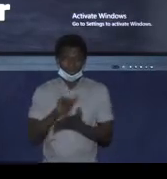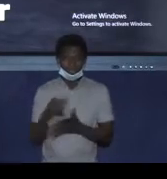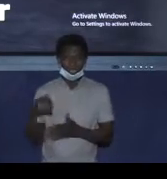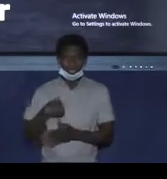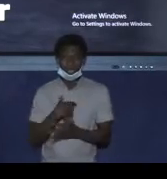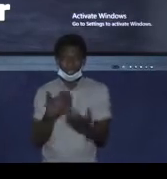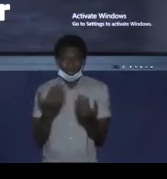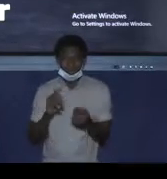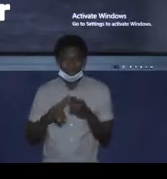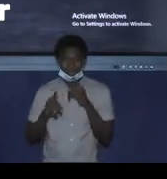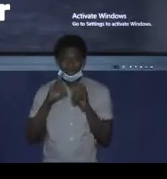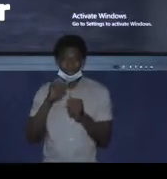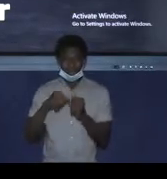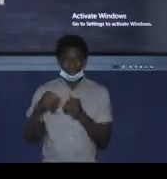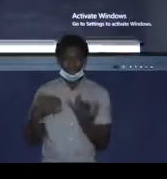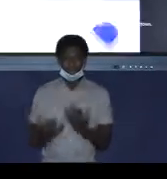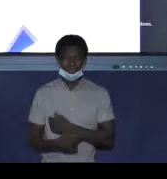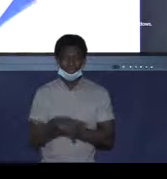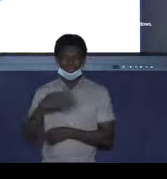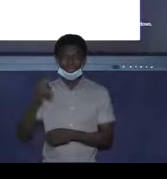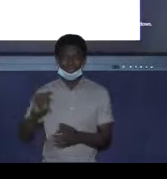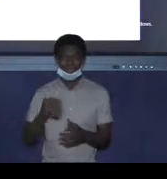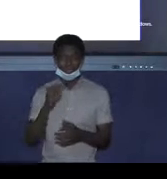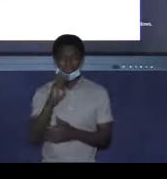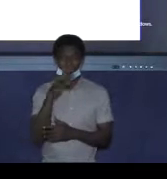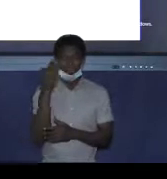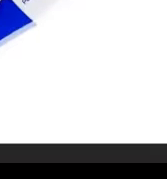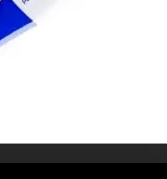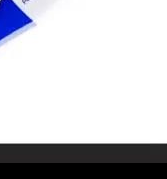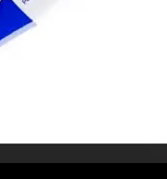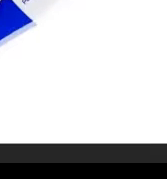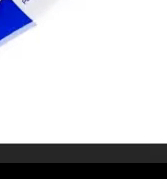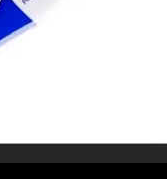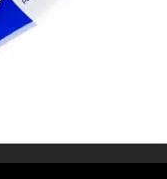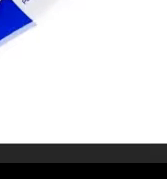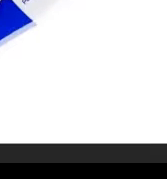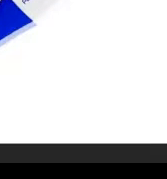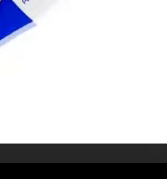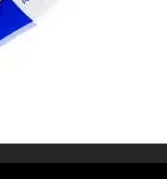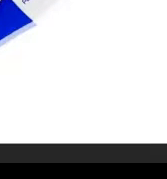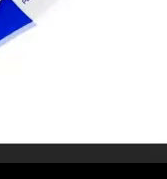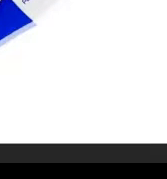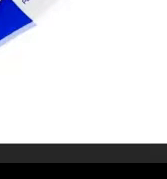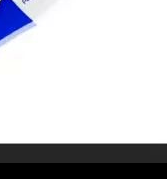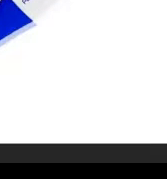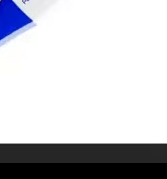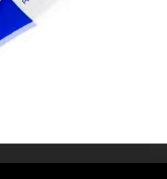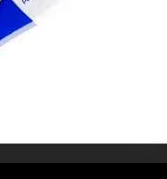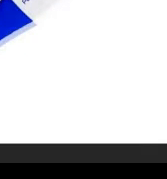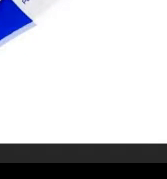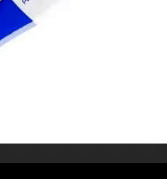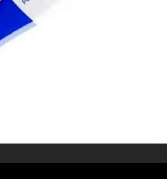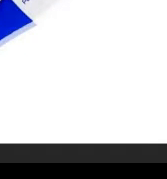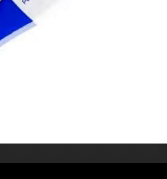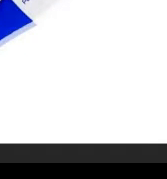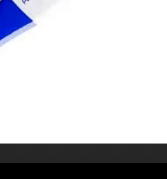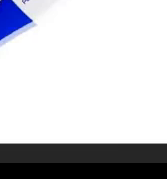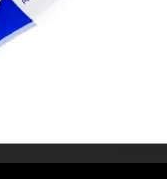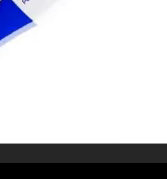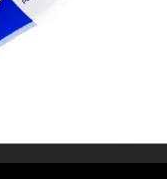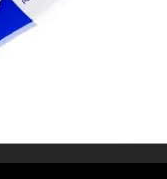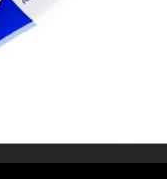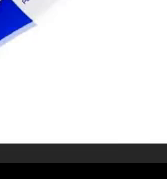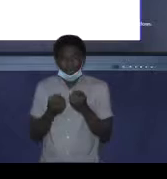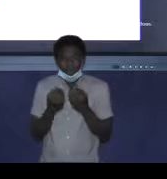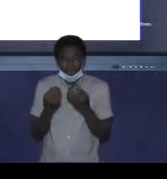thermometer that we want to talk about today. The four of them. This is clinical thermometer. This is how